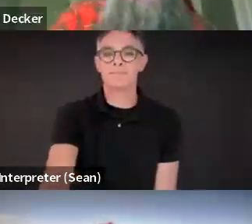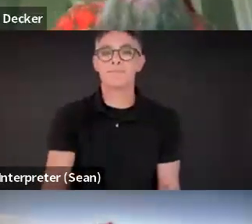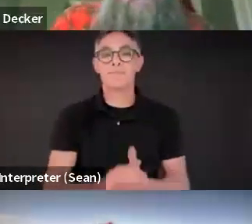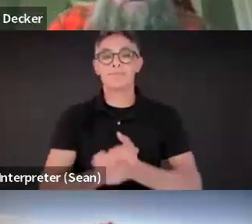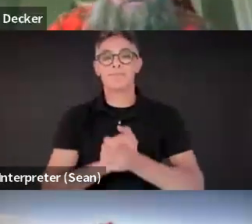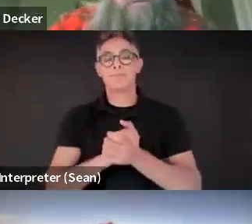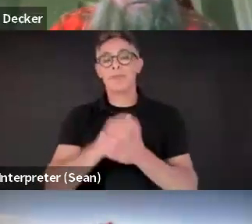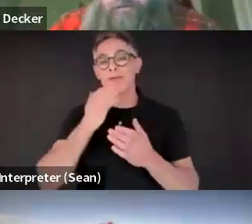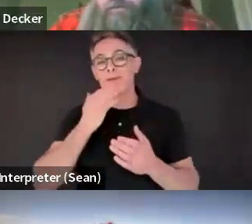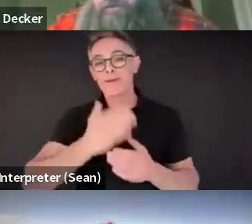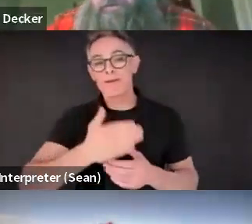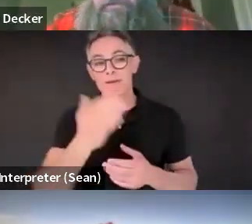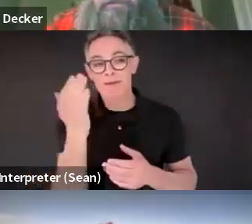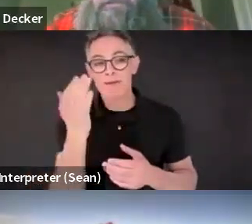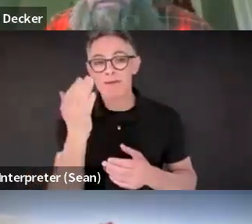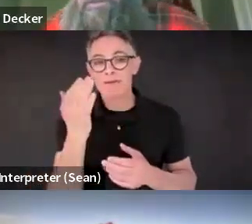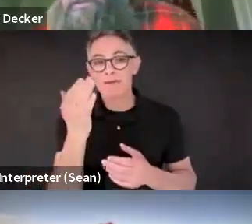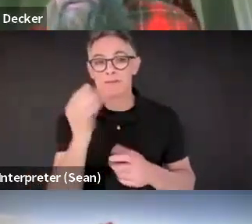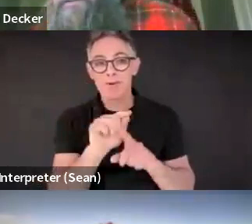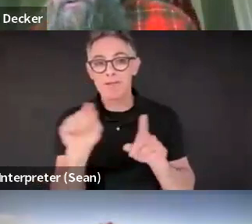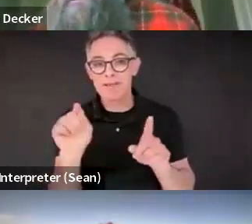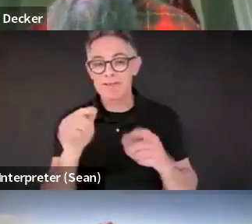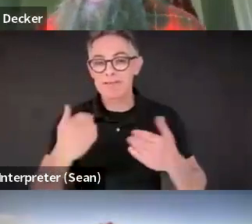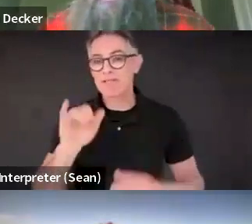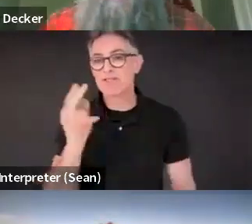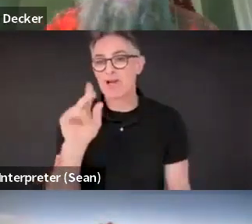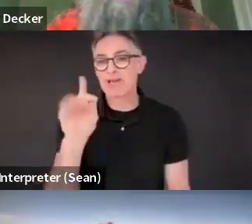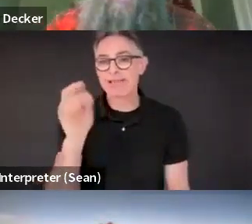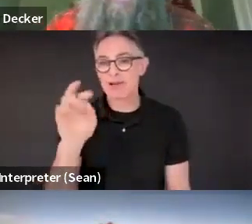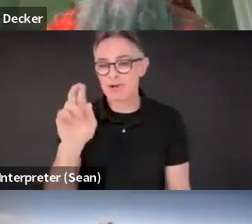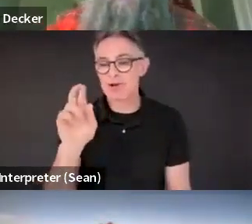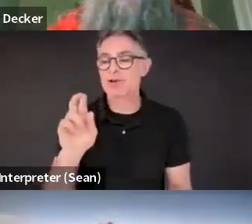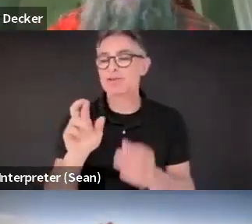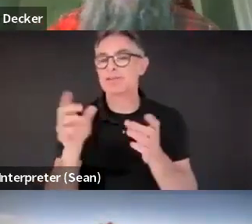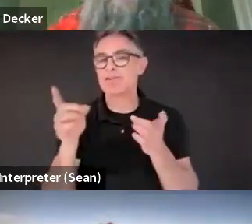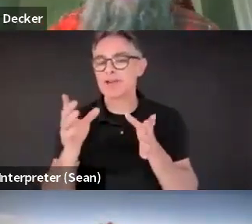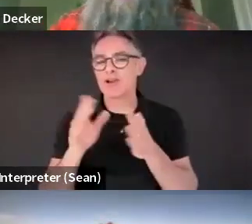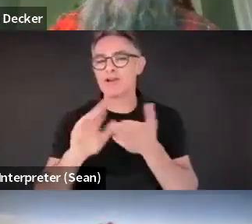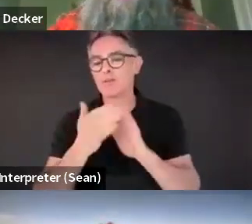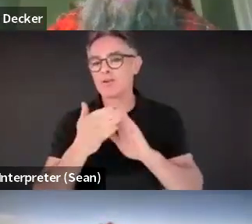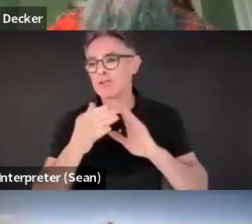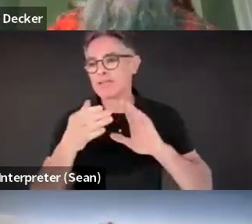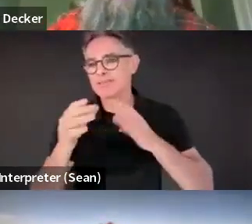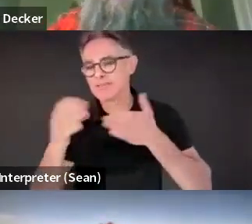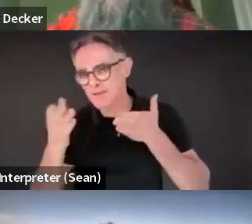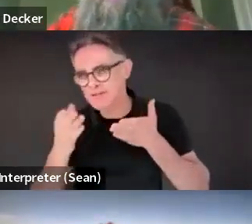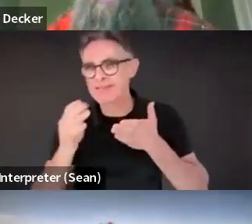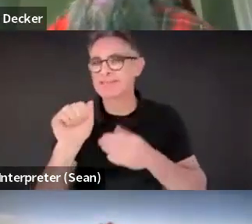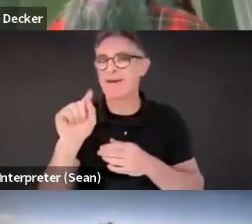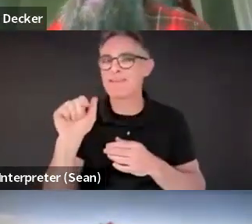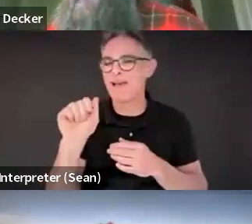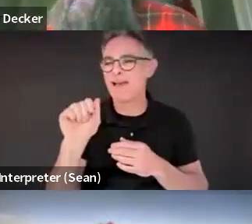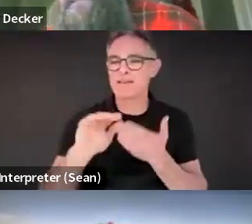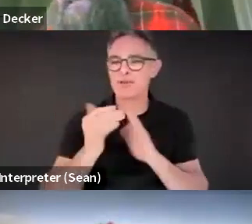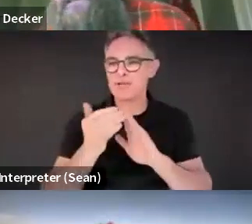Good morning, folks. This is John Decker, the Director of Community Services at Alta California Regional Center. It's